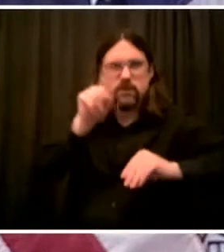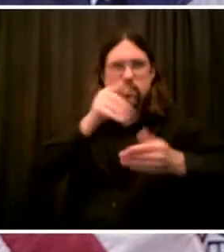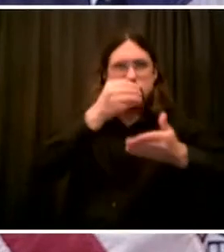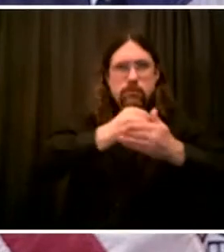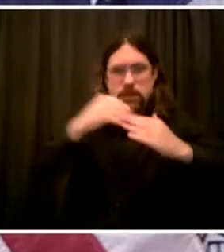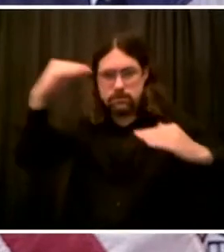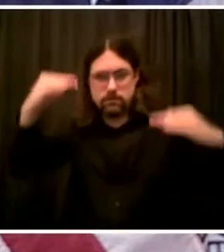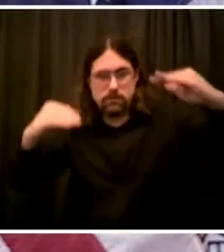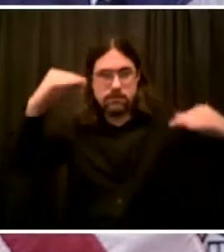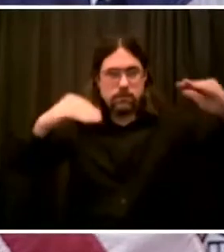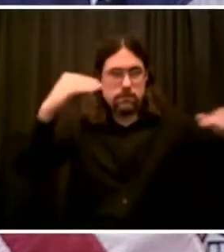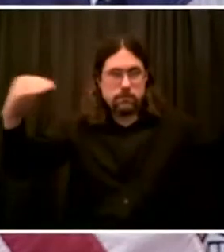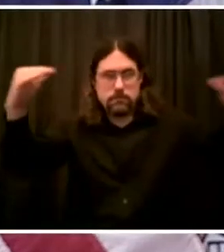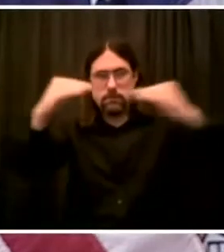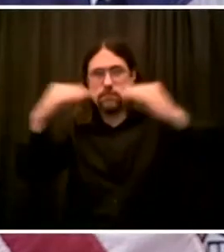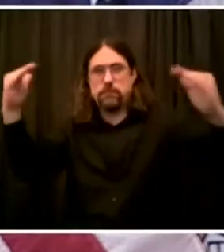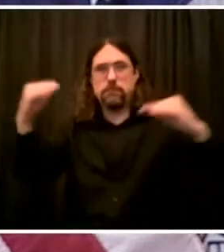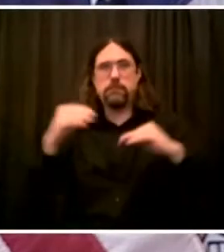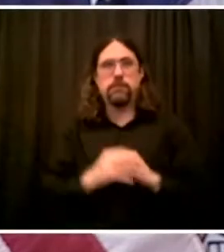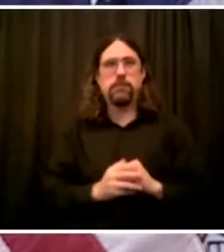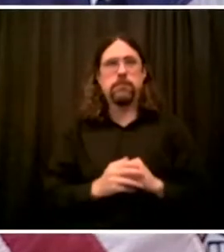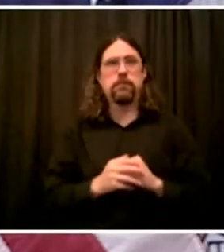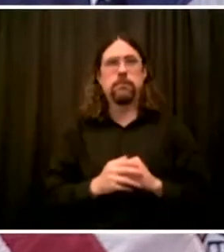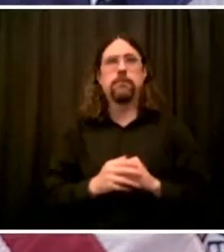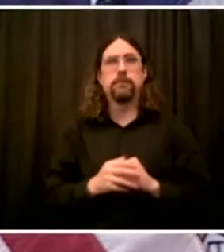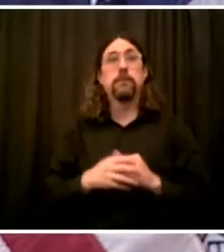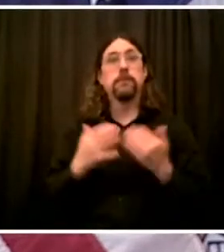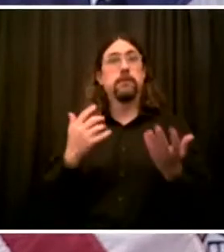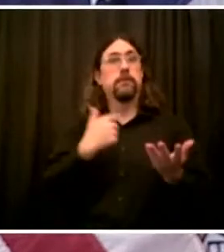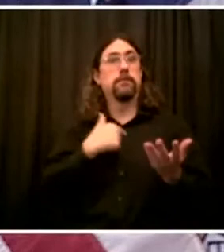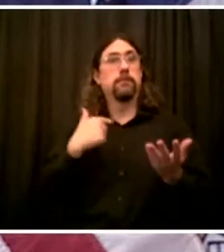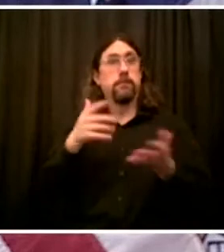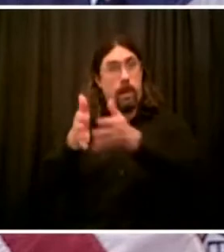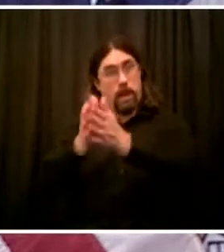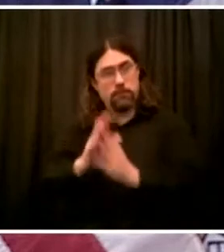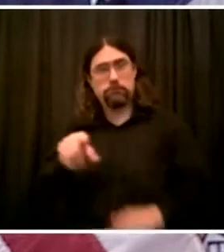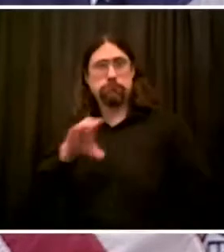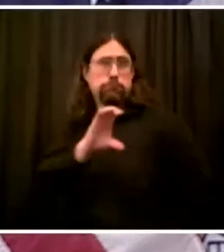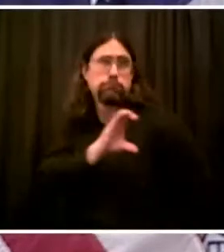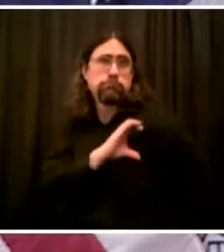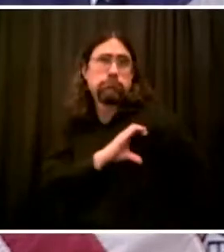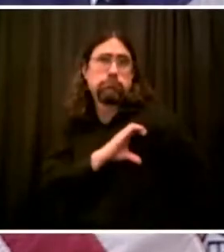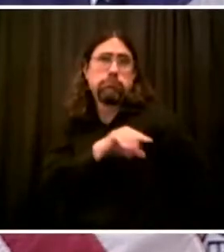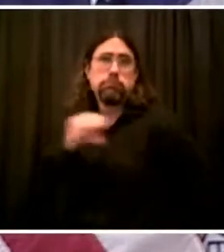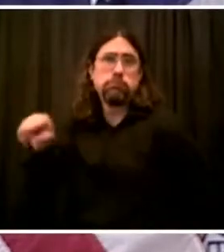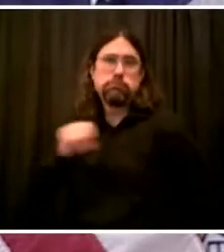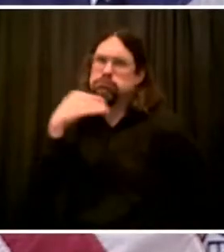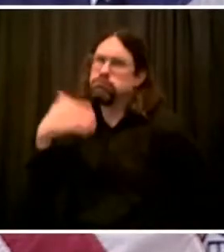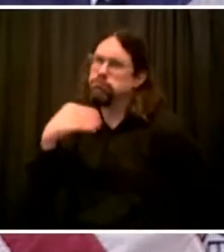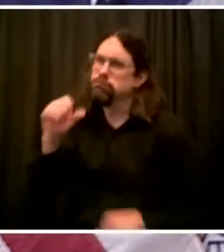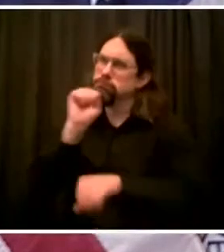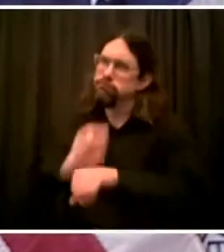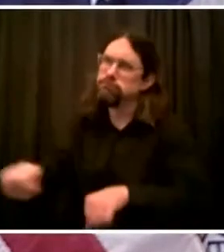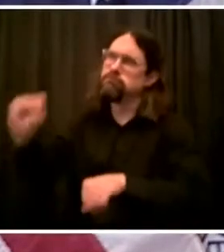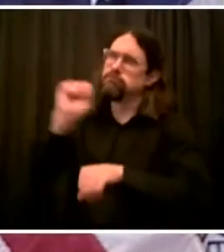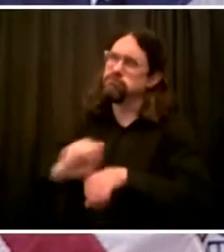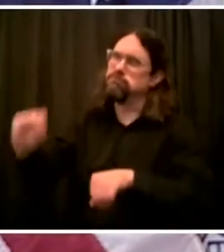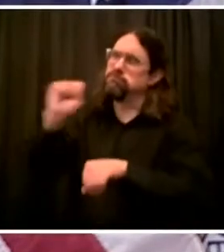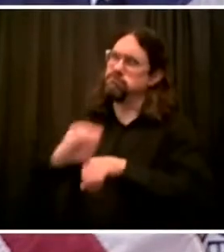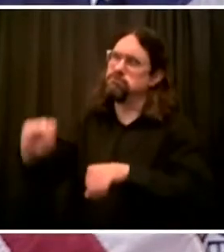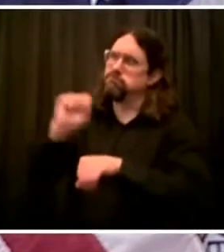lot. We're asking them to do everything they normally do to protect people and to keep crime down and to provide support to people in terms of quality of life,